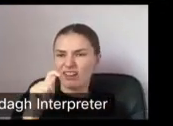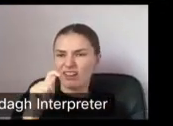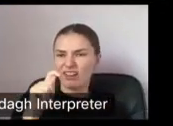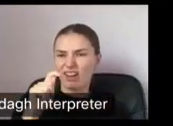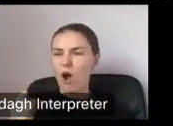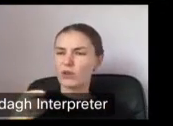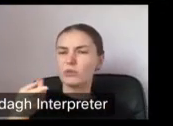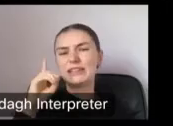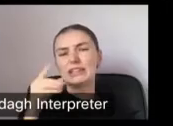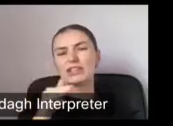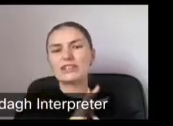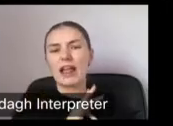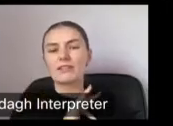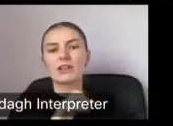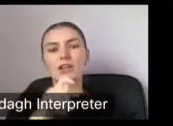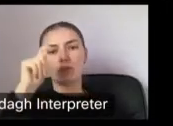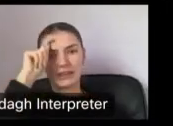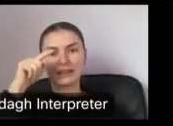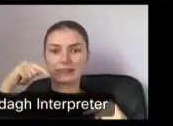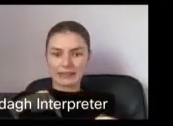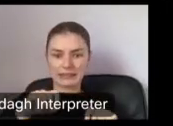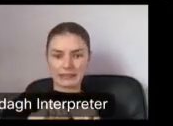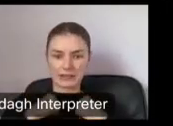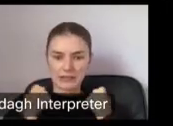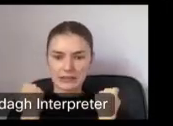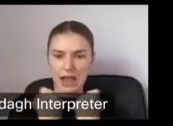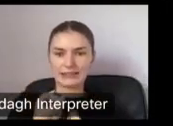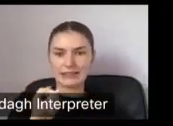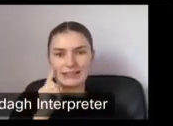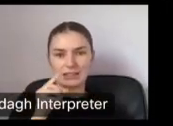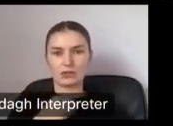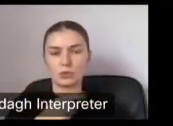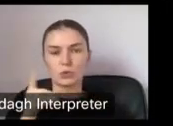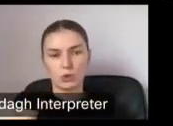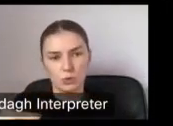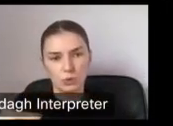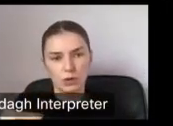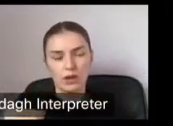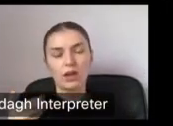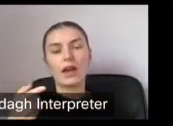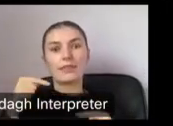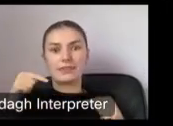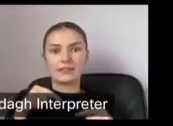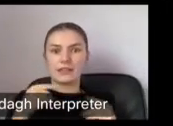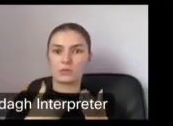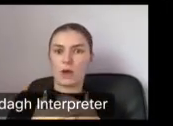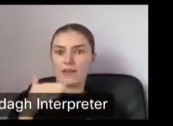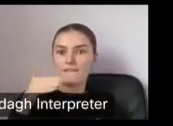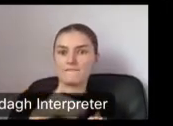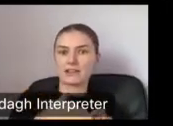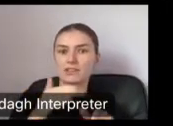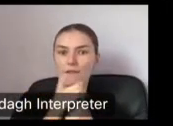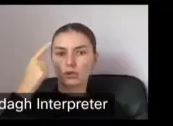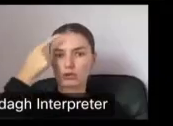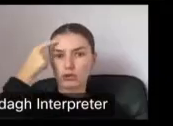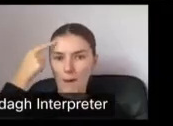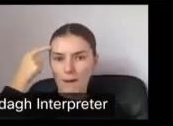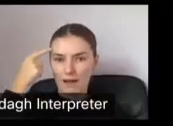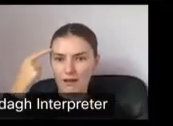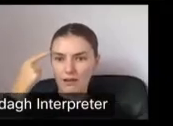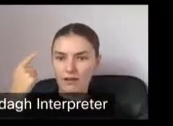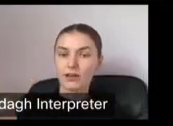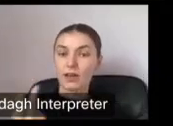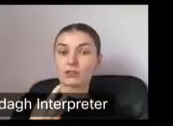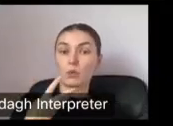this is what our society has done by creating the situations that cause trauma. And this is what the effect of trauma is. And when you see it through